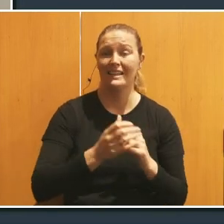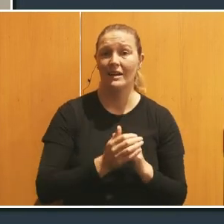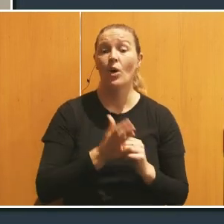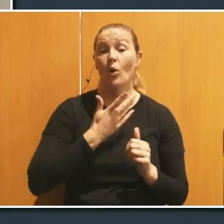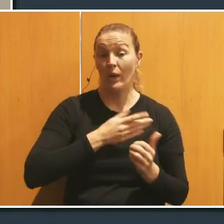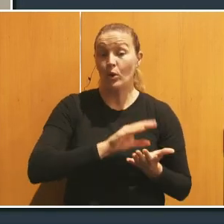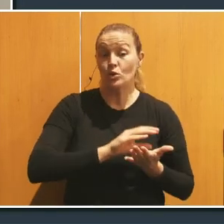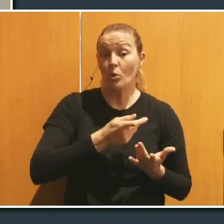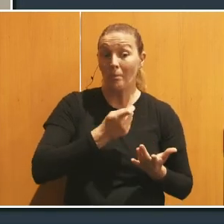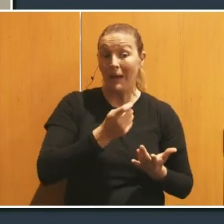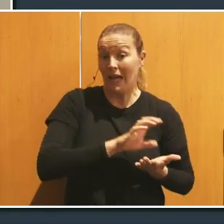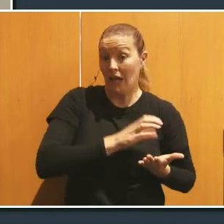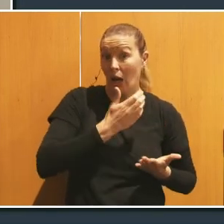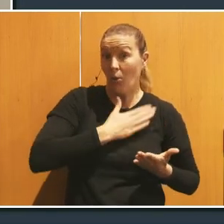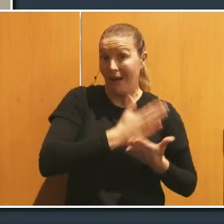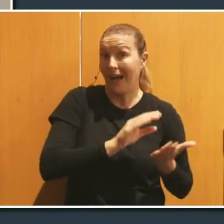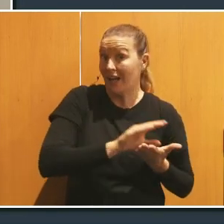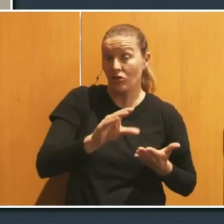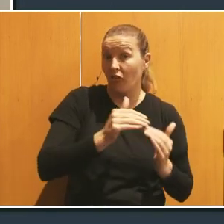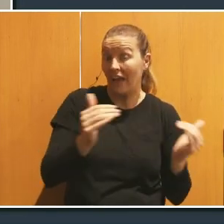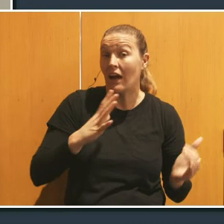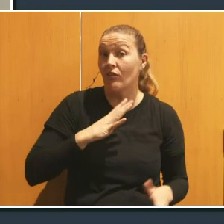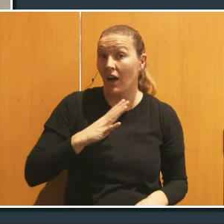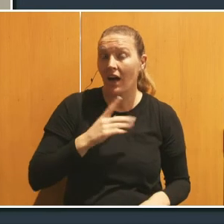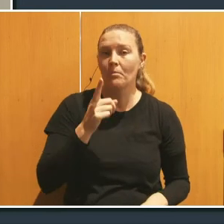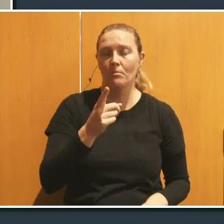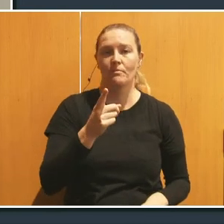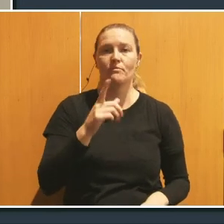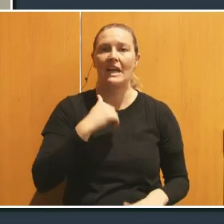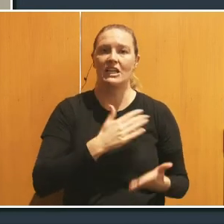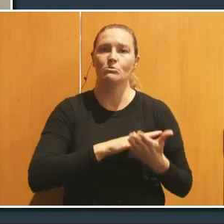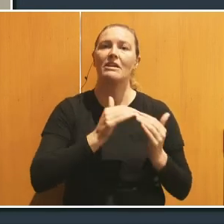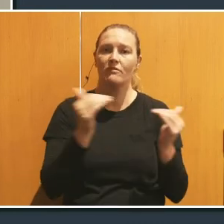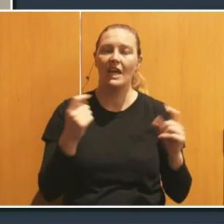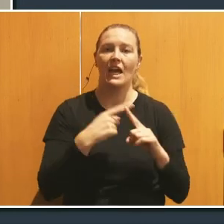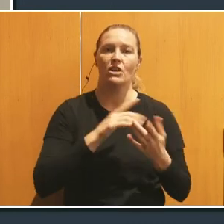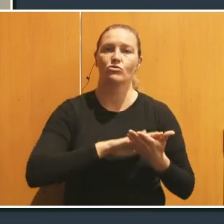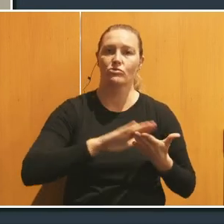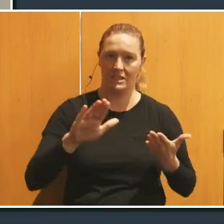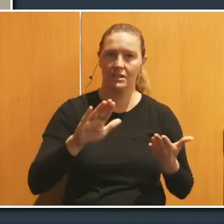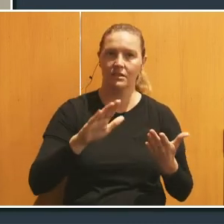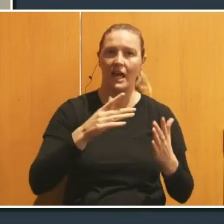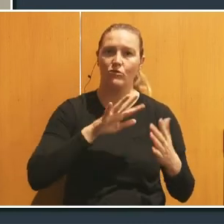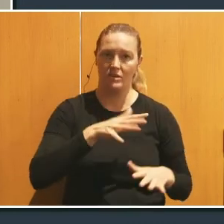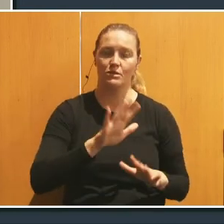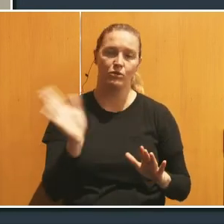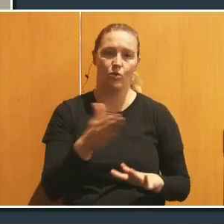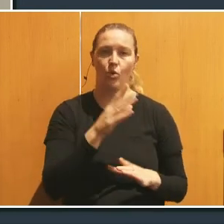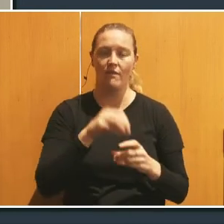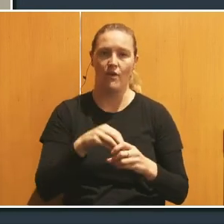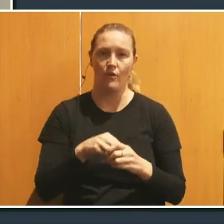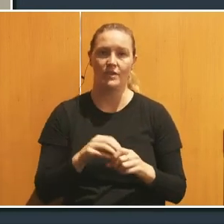our fair share, absolutely, about that, but it needs to be fair and reasonable and clear for all. So